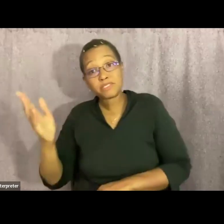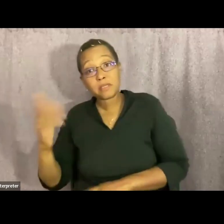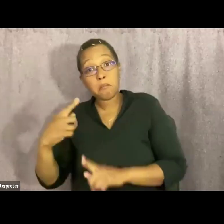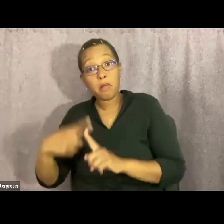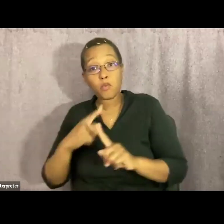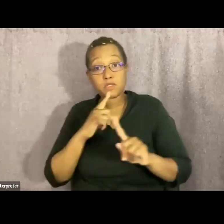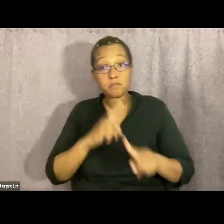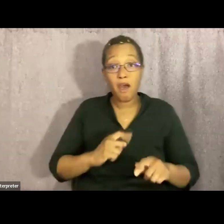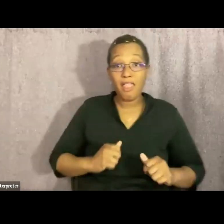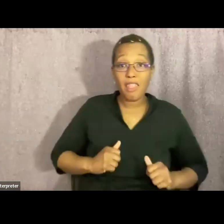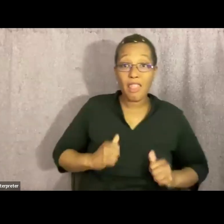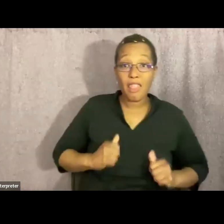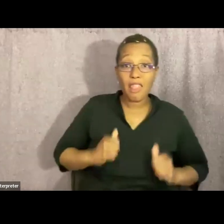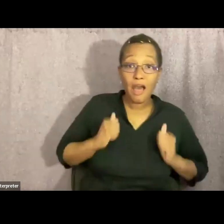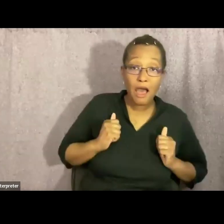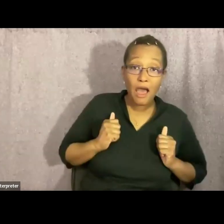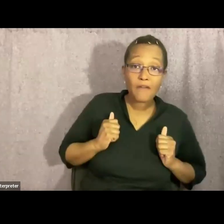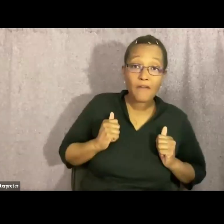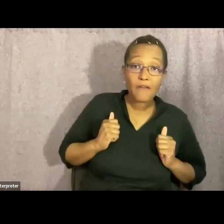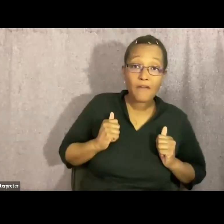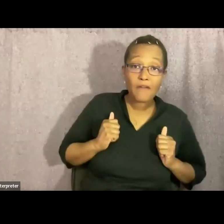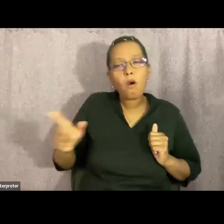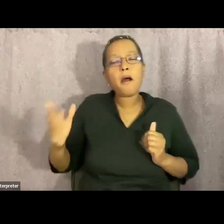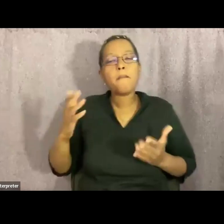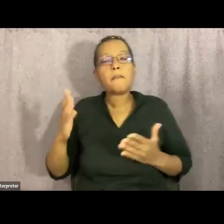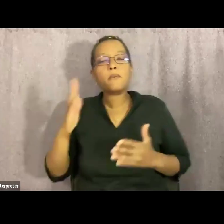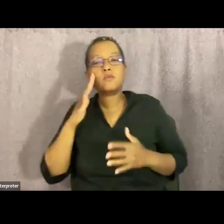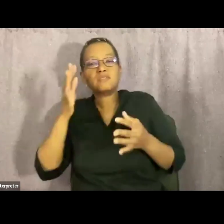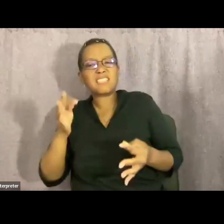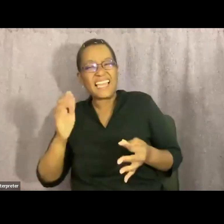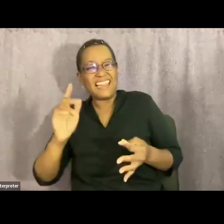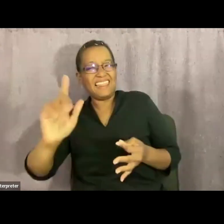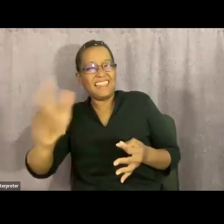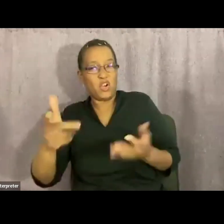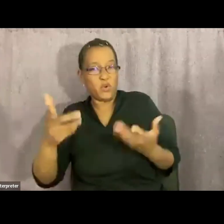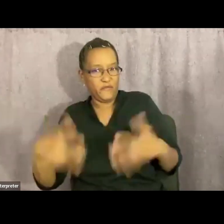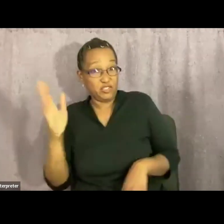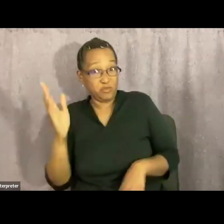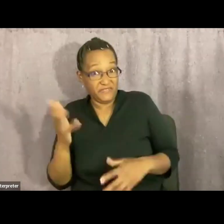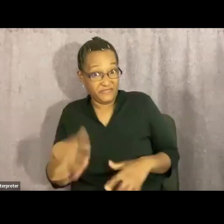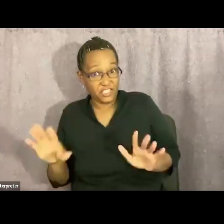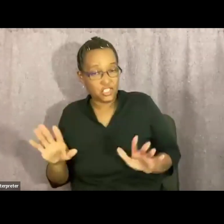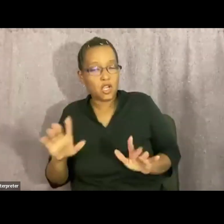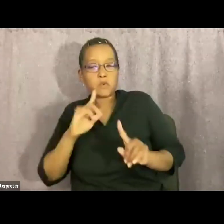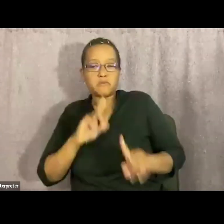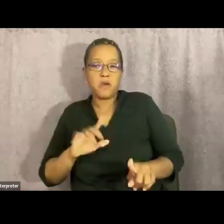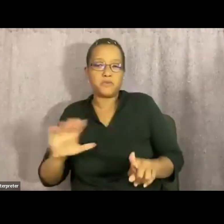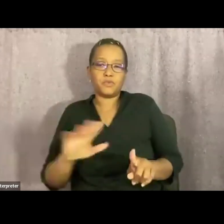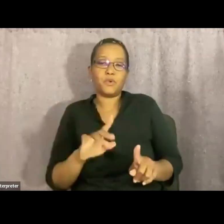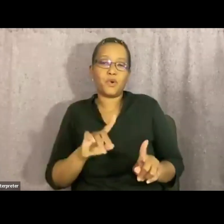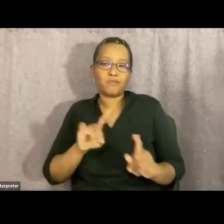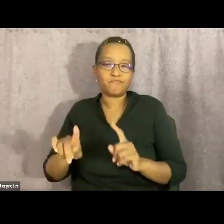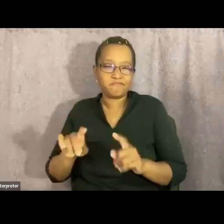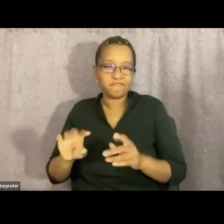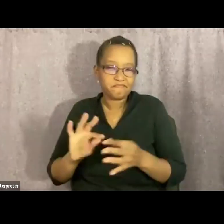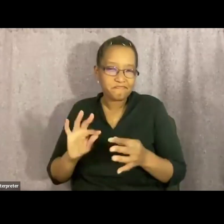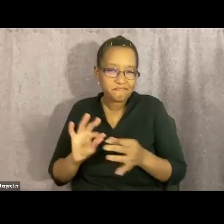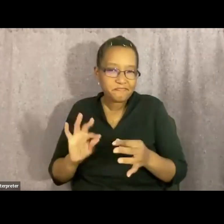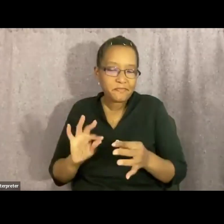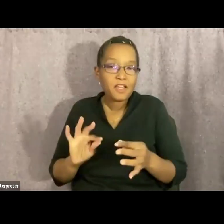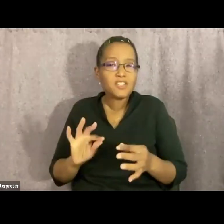or may opt to respond to your contributions after their block. So we invite you to be patient and understand